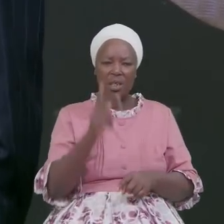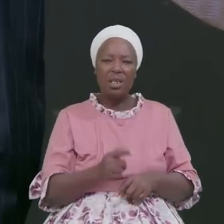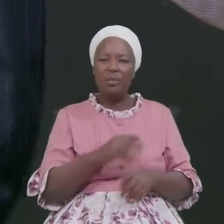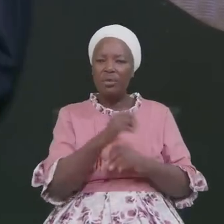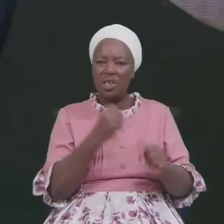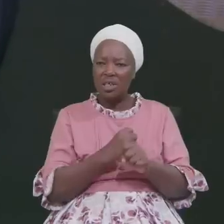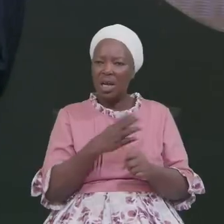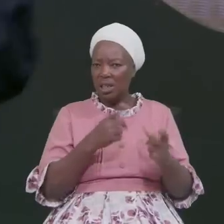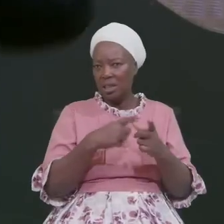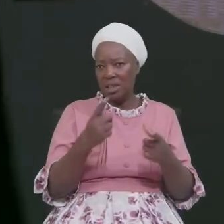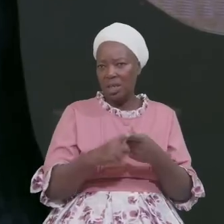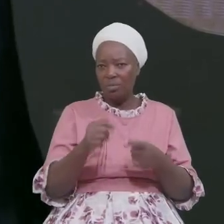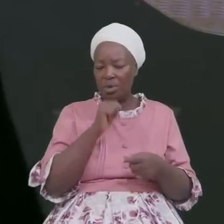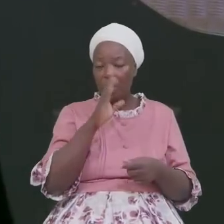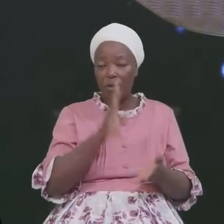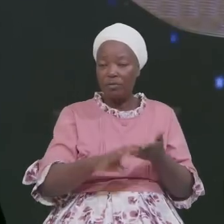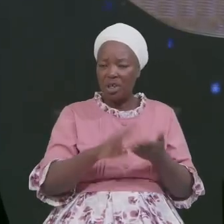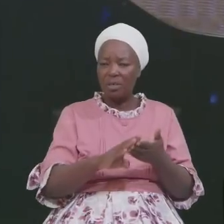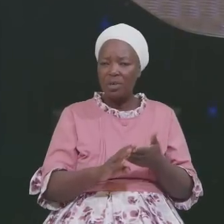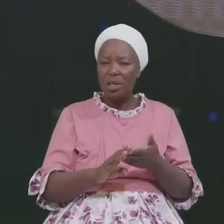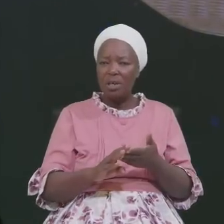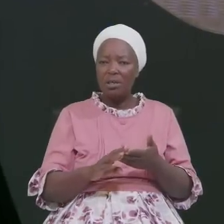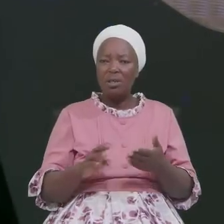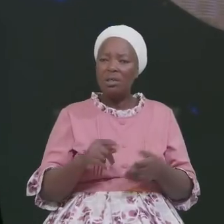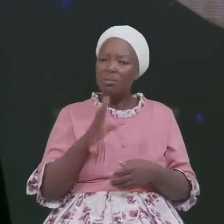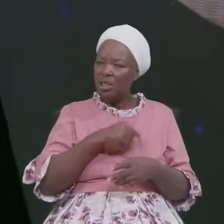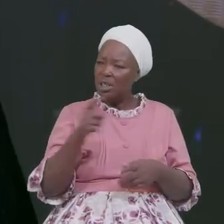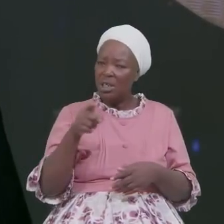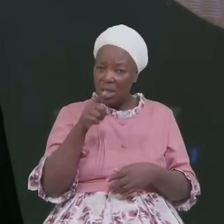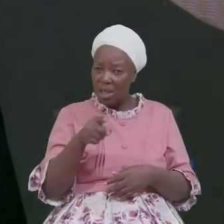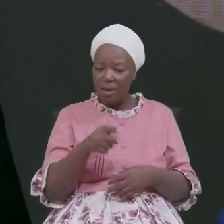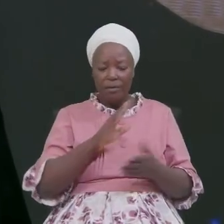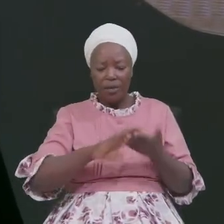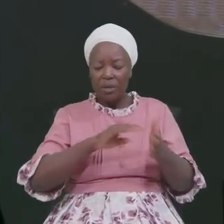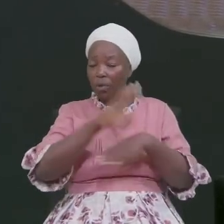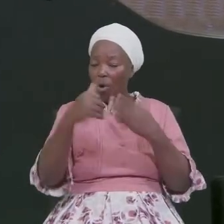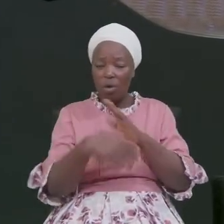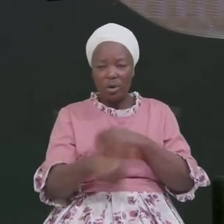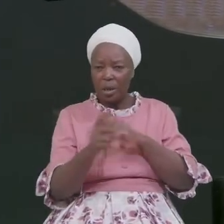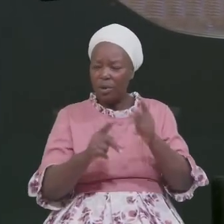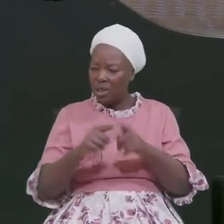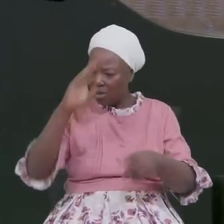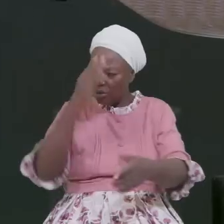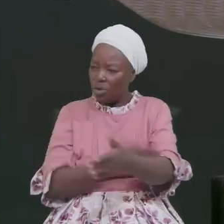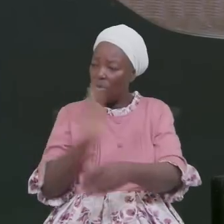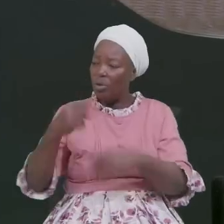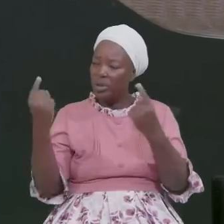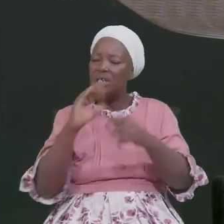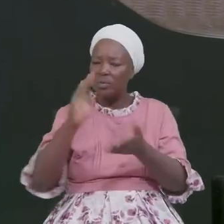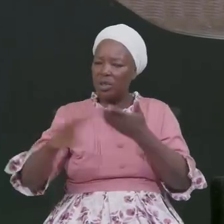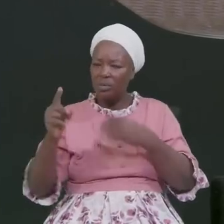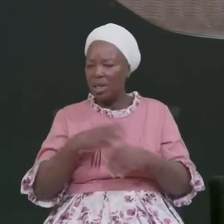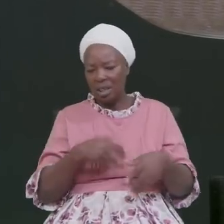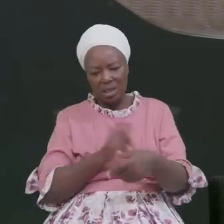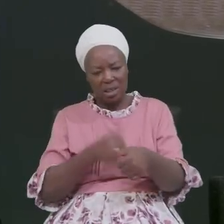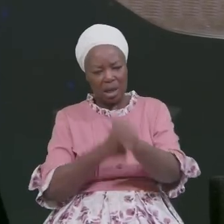then they will not be forgiven? He was forgiving other people. Son, thy sin be forgiven thee. And then the disciples that were